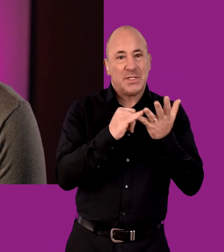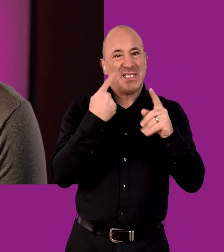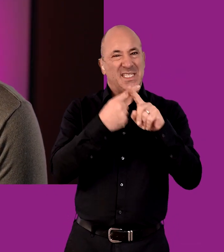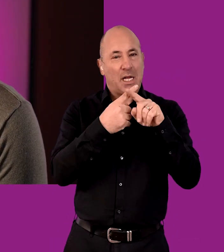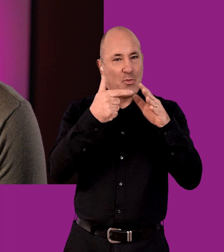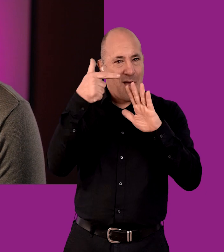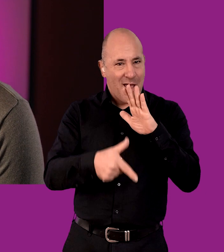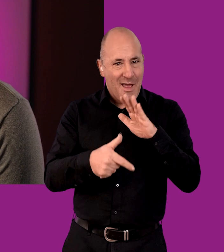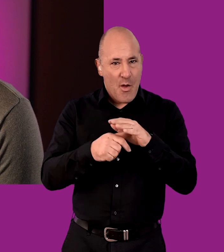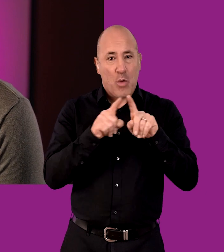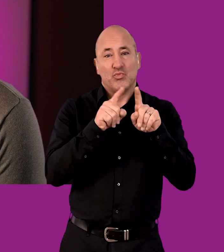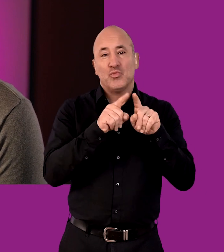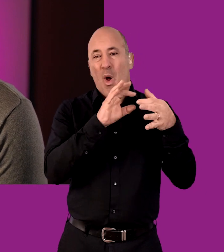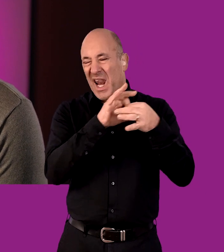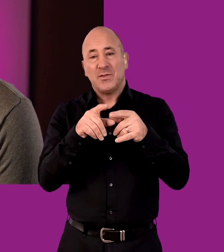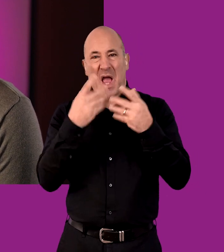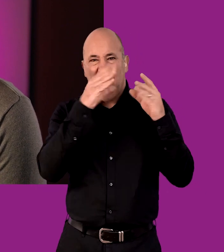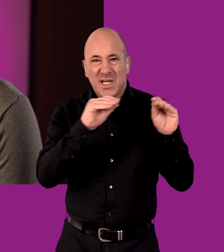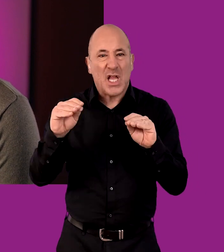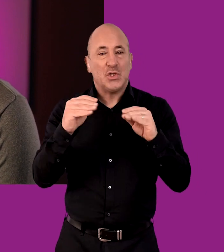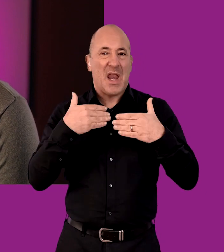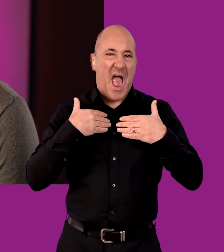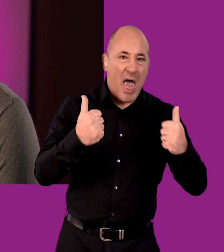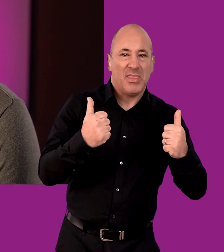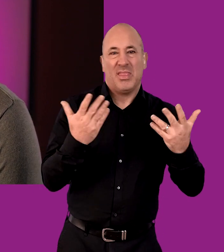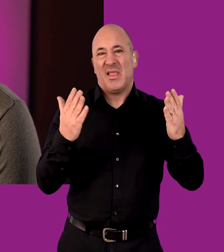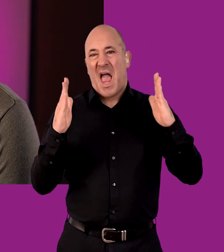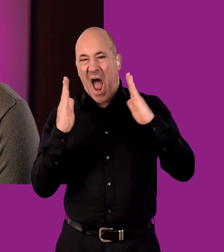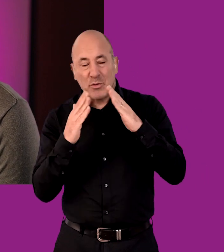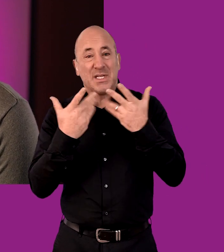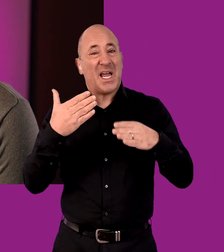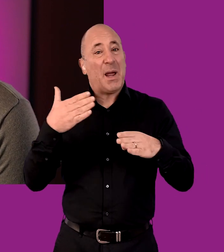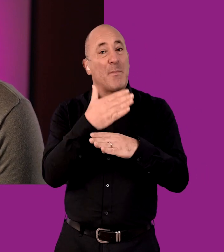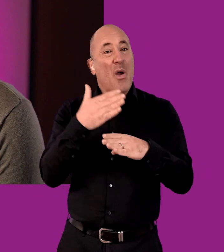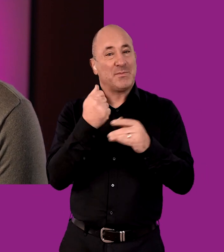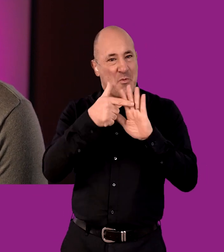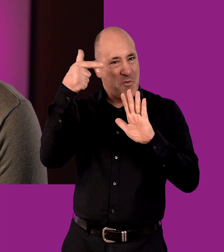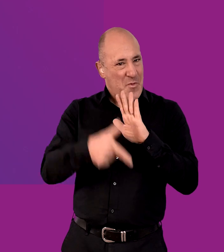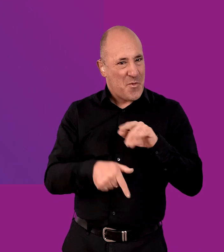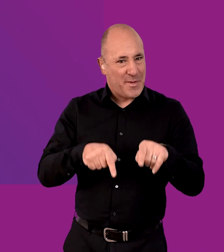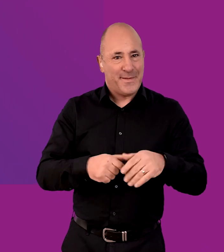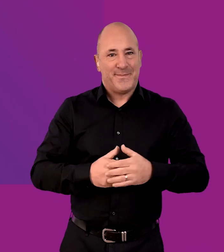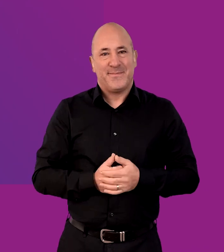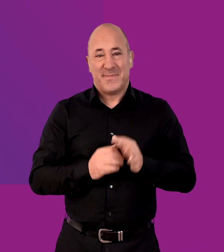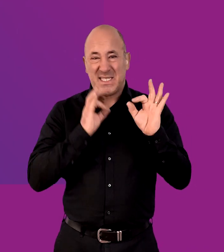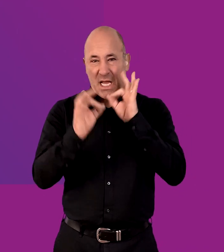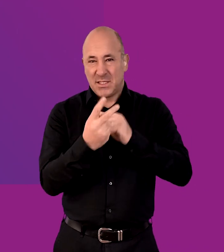and sex, alongside other topics such as education, health, housing and employment.